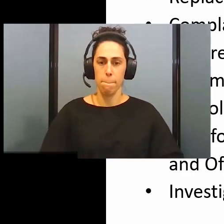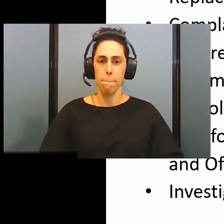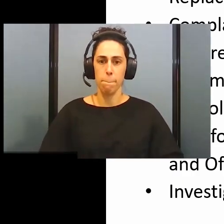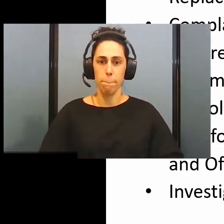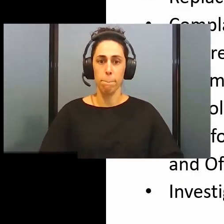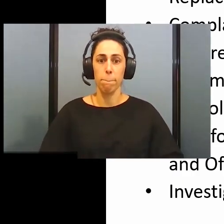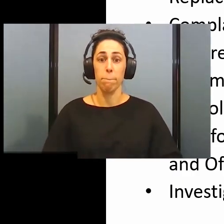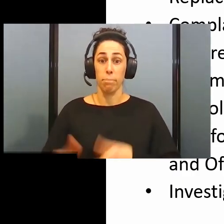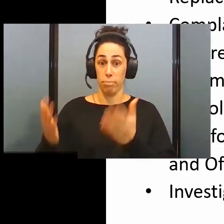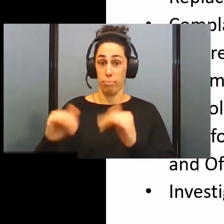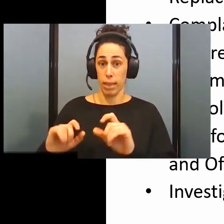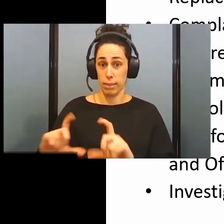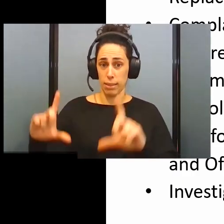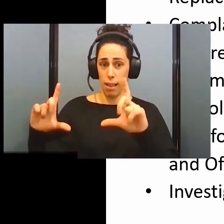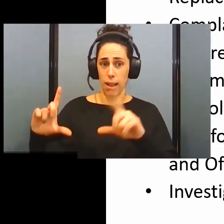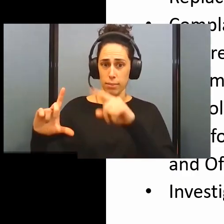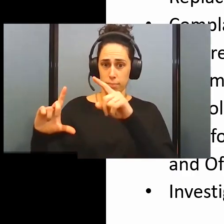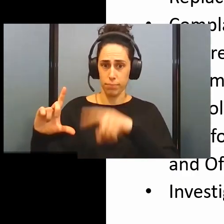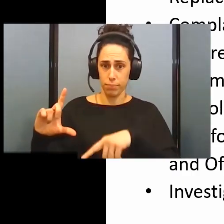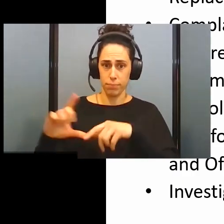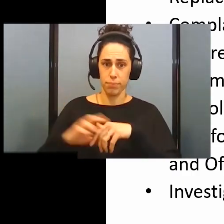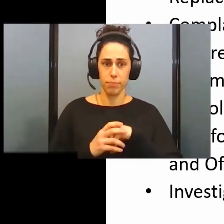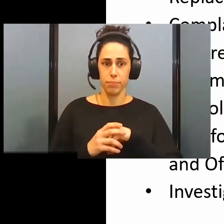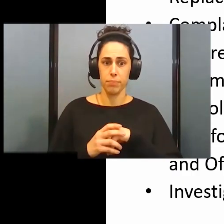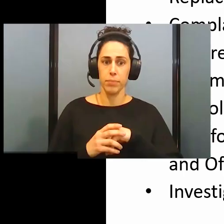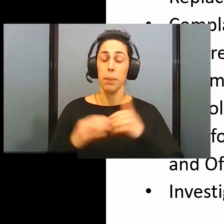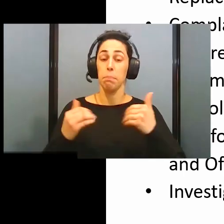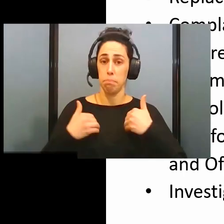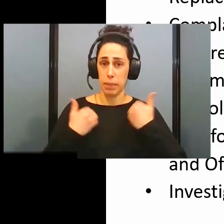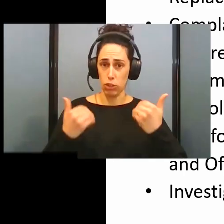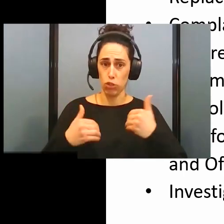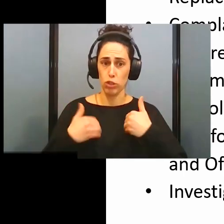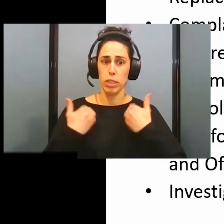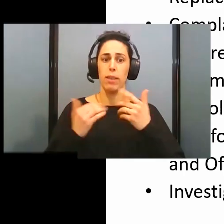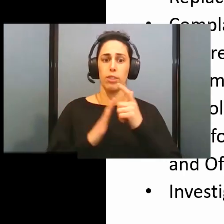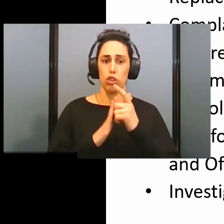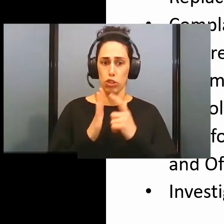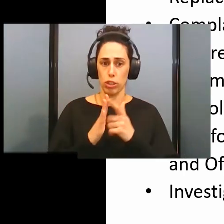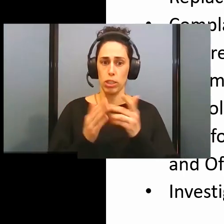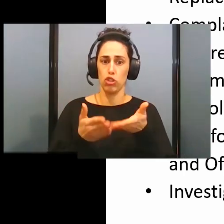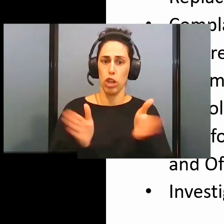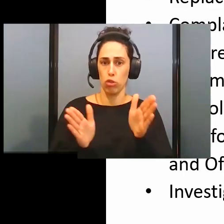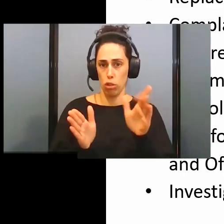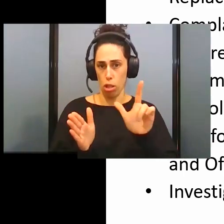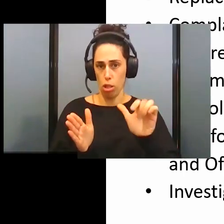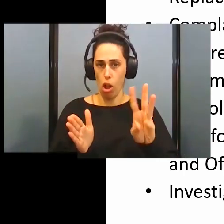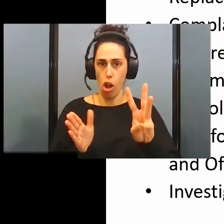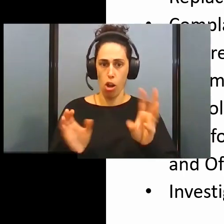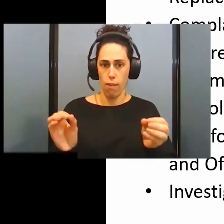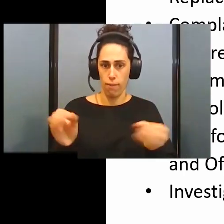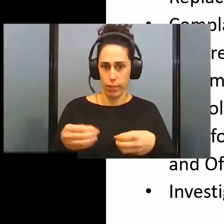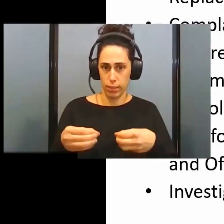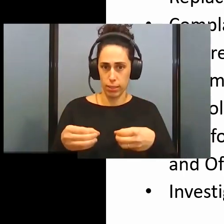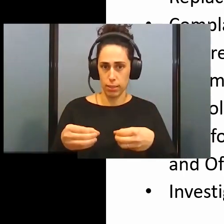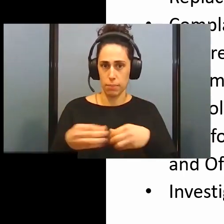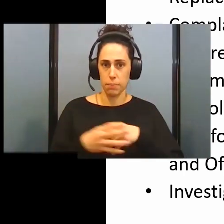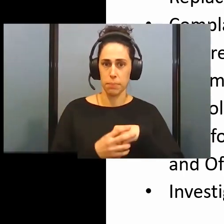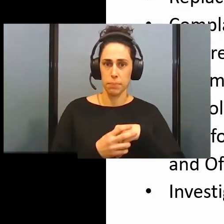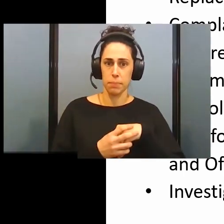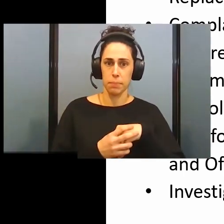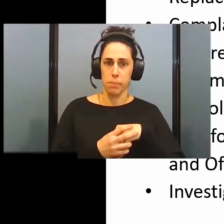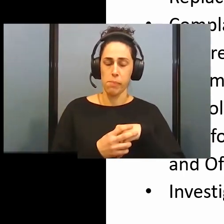They work in very specific contexts, custody and access, child protection, and on the civil